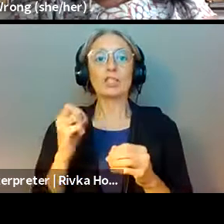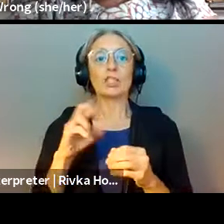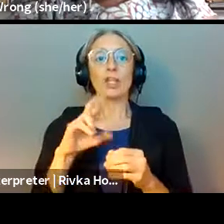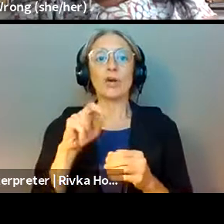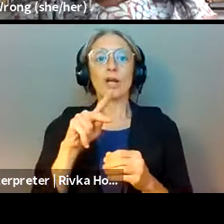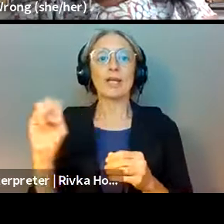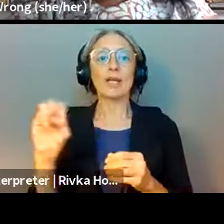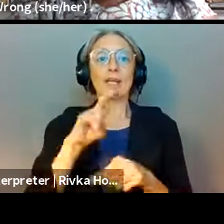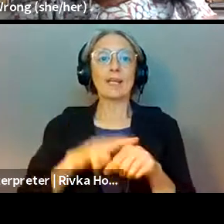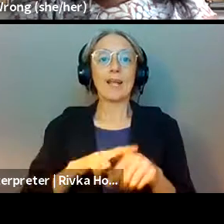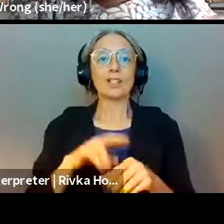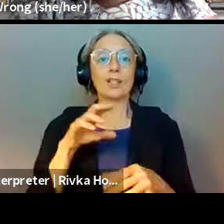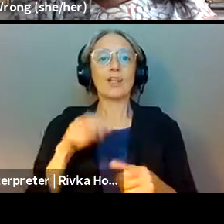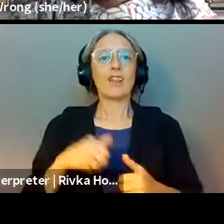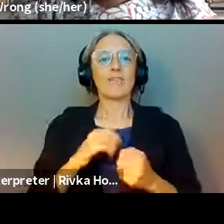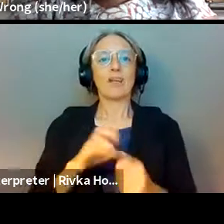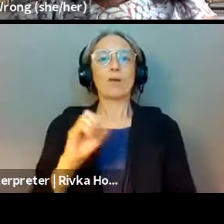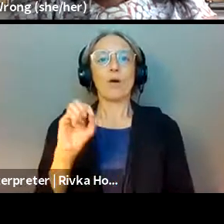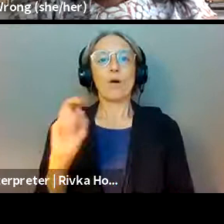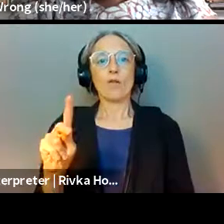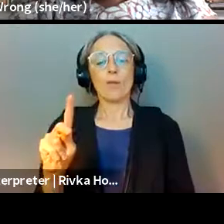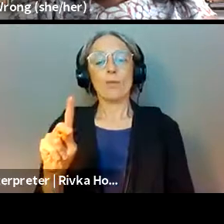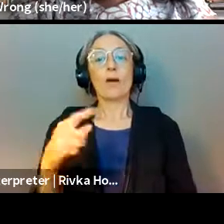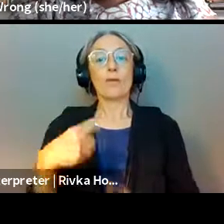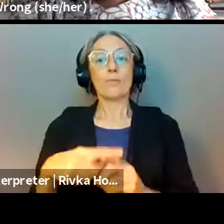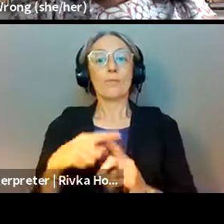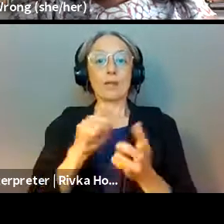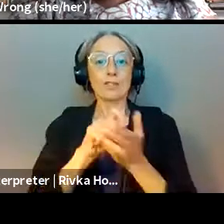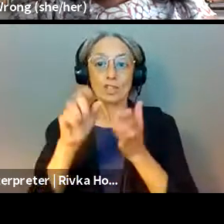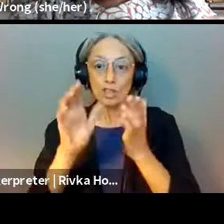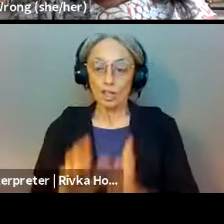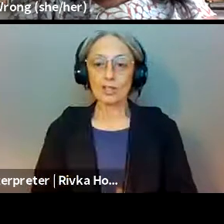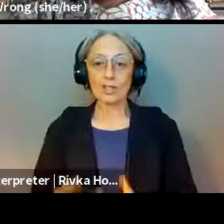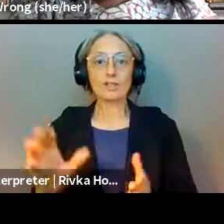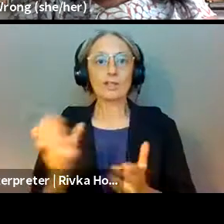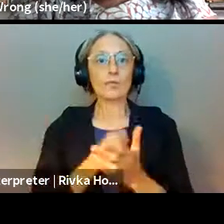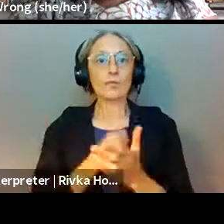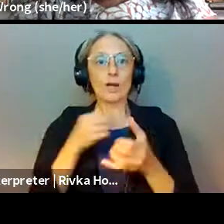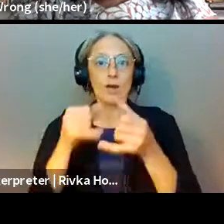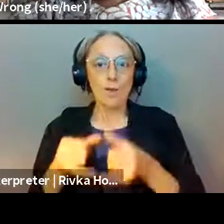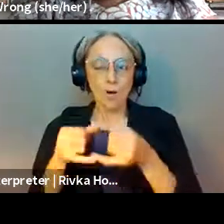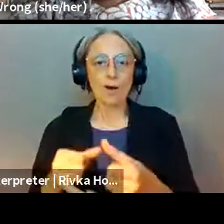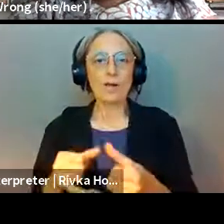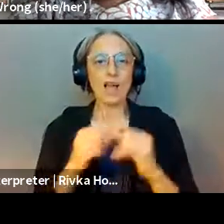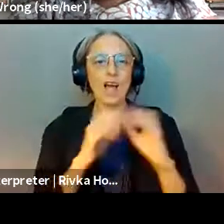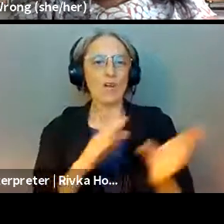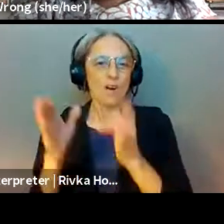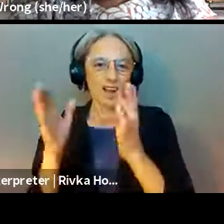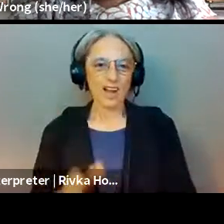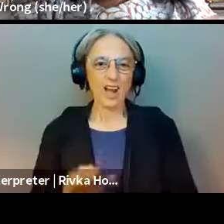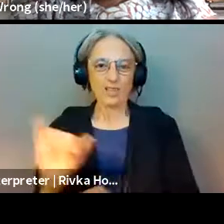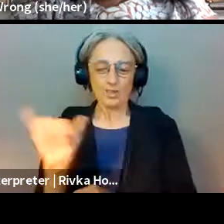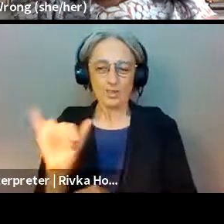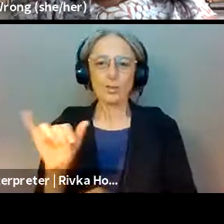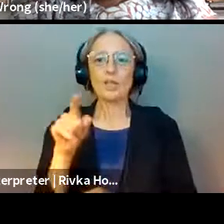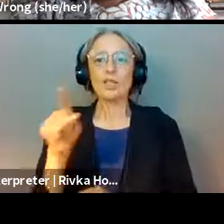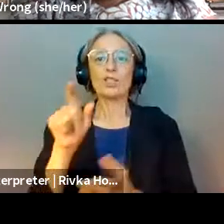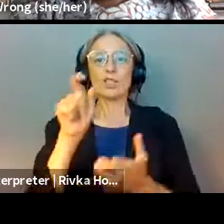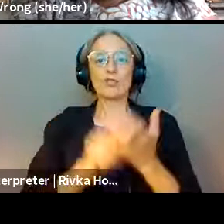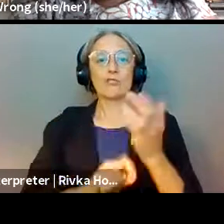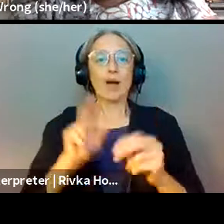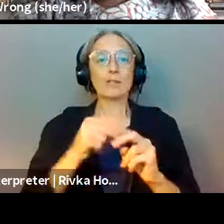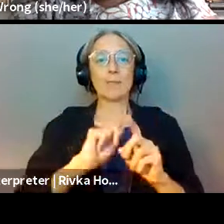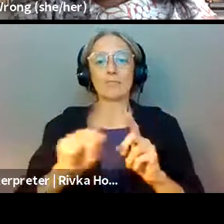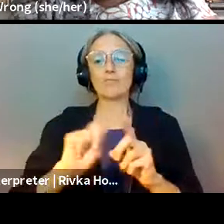an award-winning journalist and organizer who covers the myriad of issues that